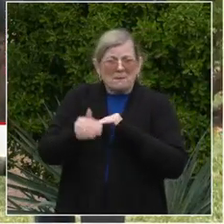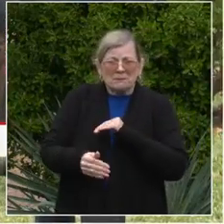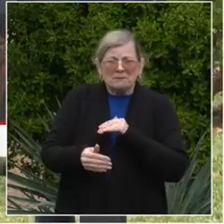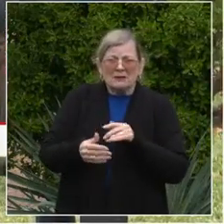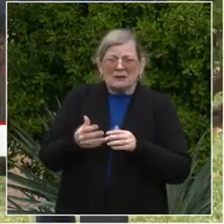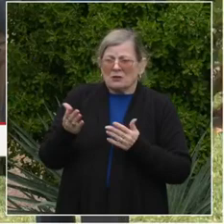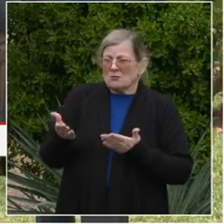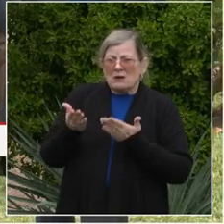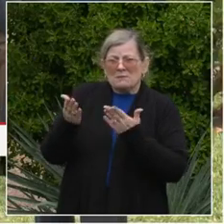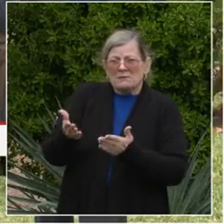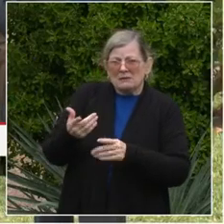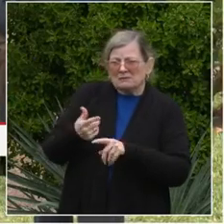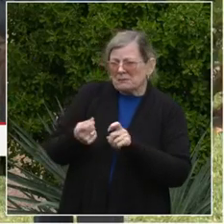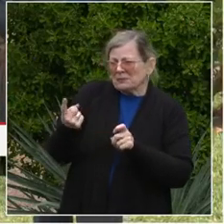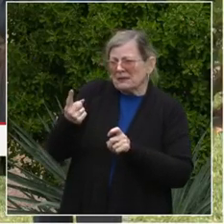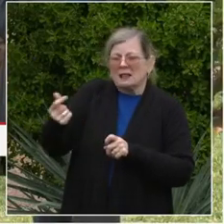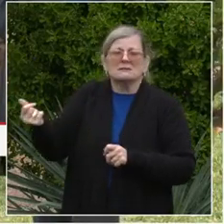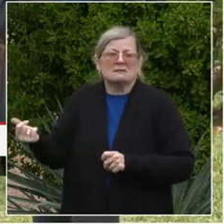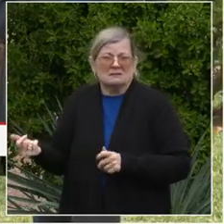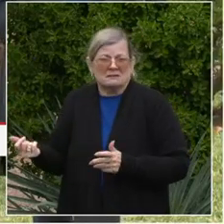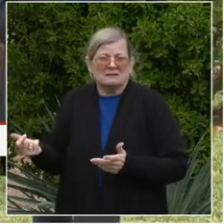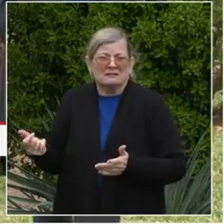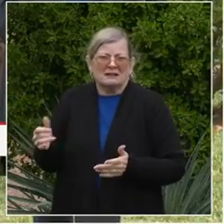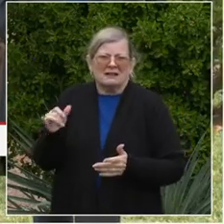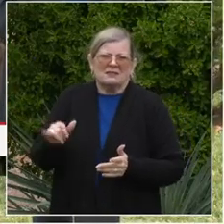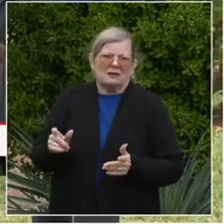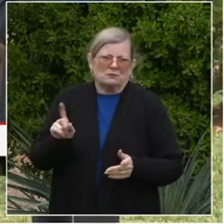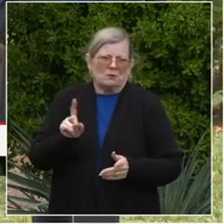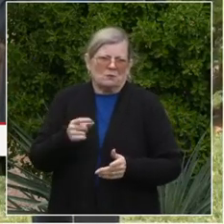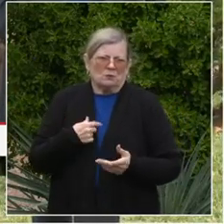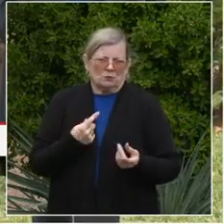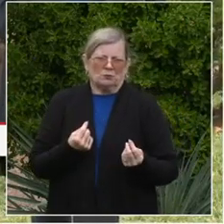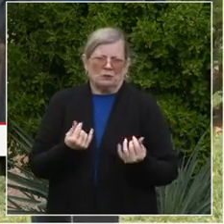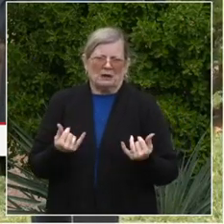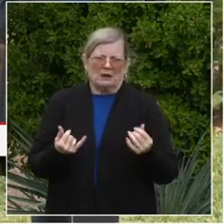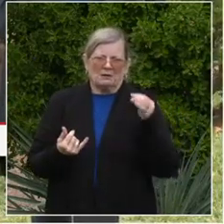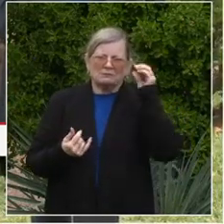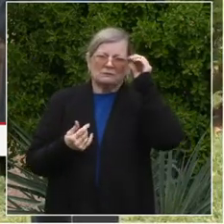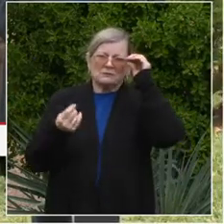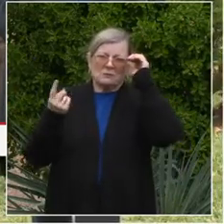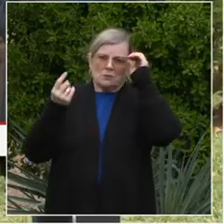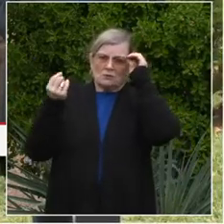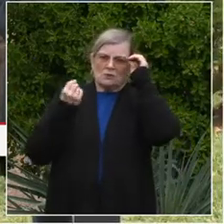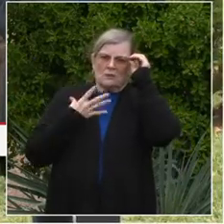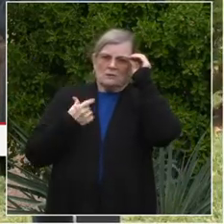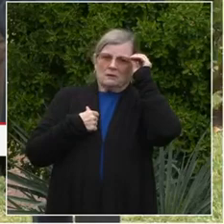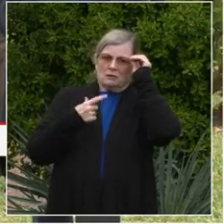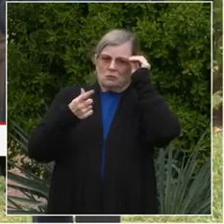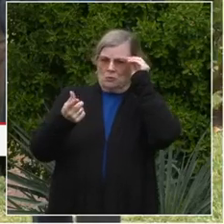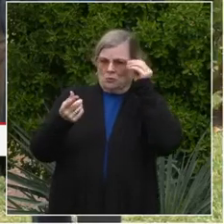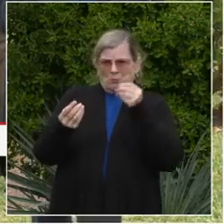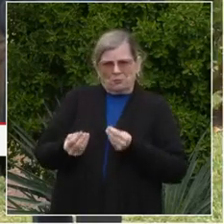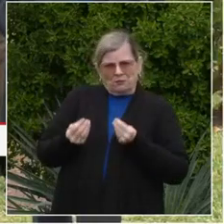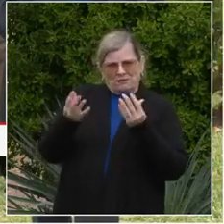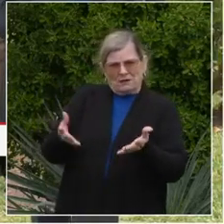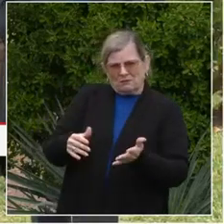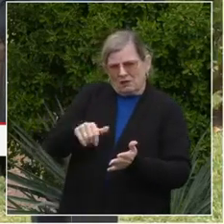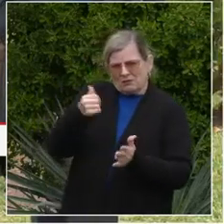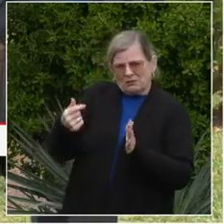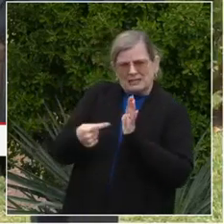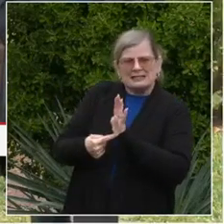then that's what we would do. But thanks for bringing it to my attention. And you provided just a kind of another example